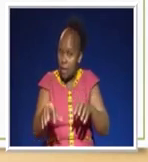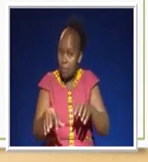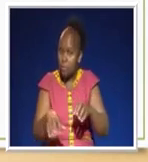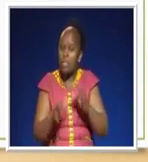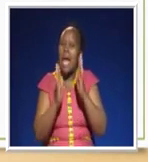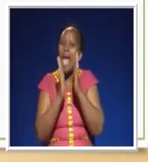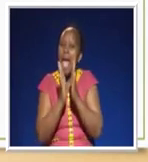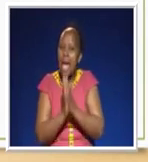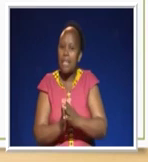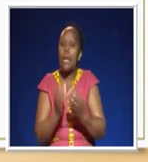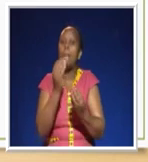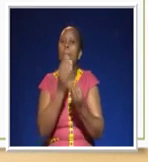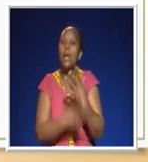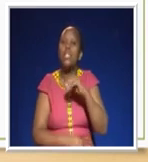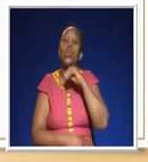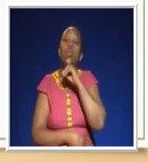plant wastes.